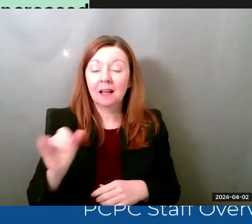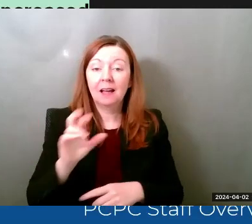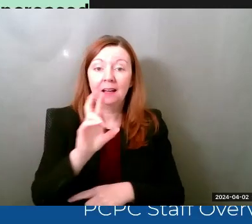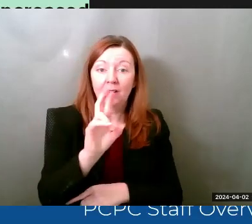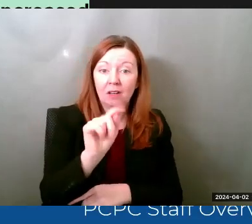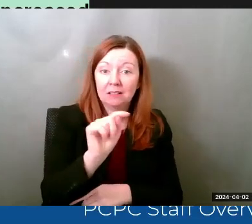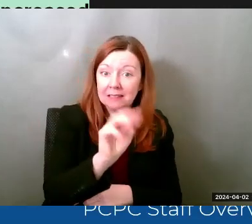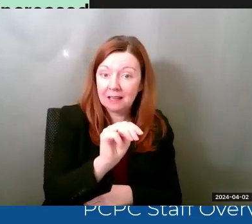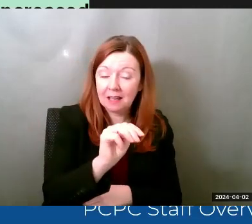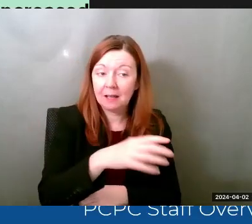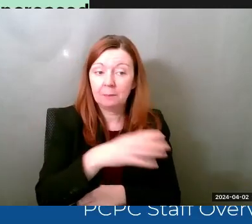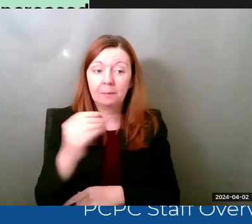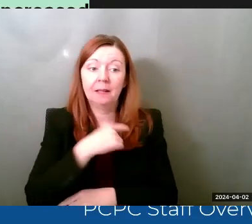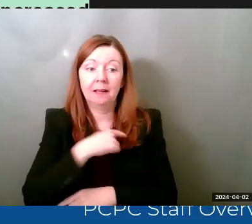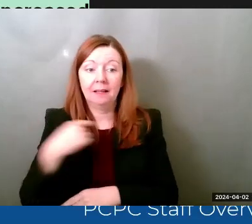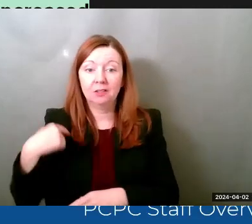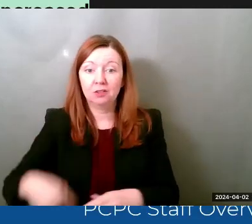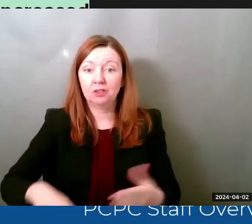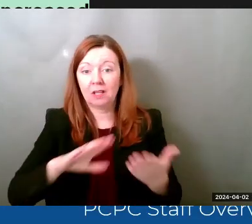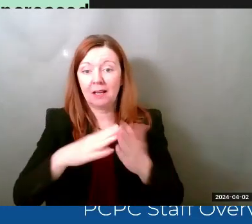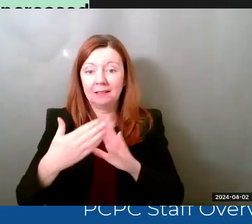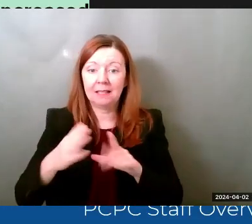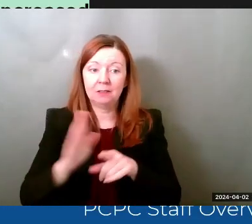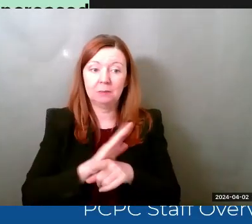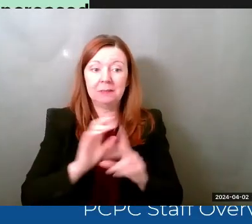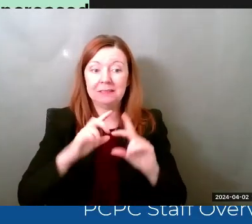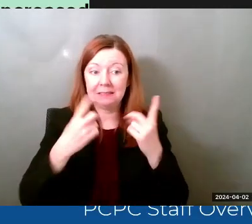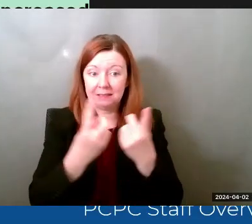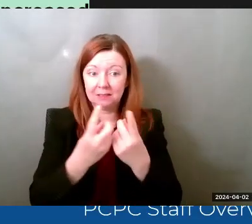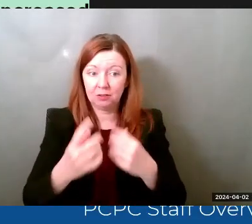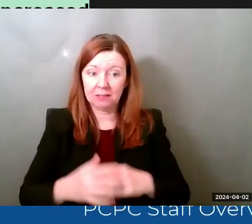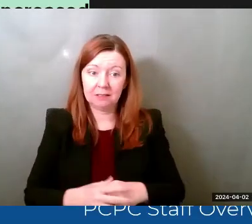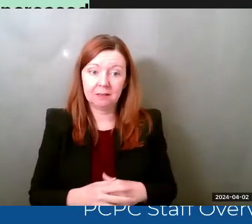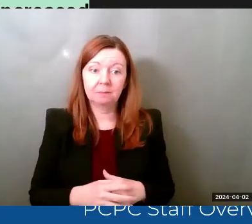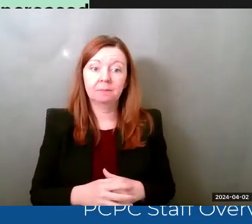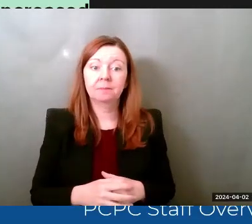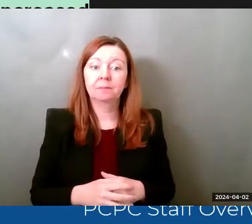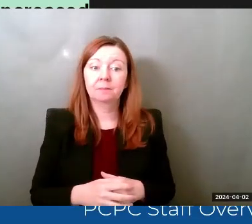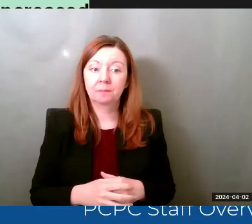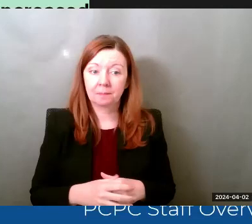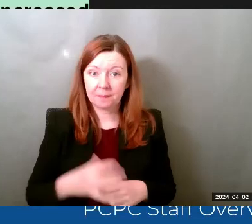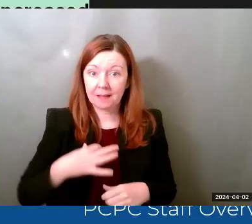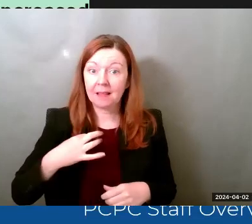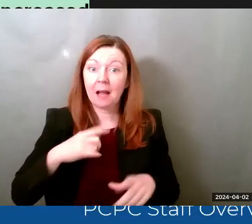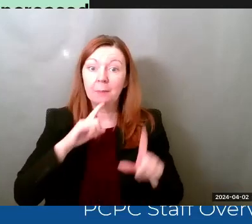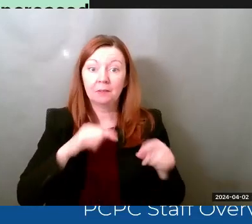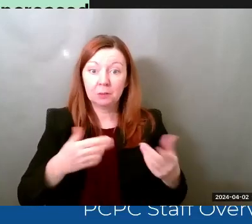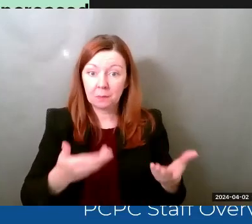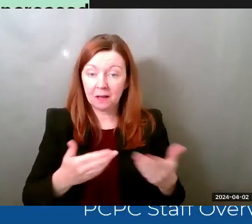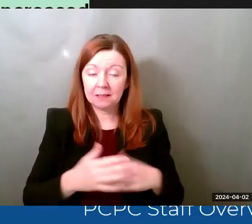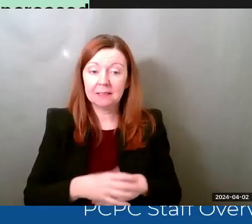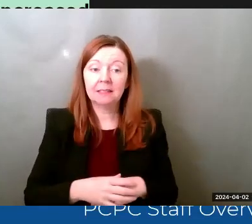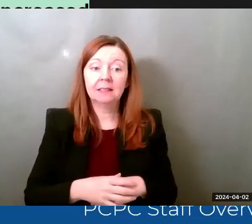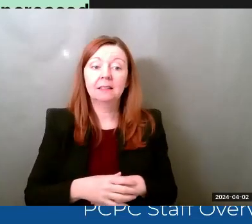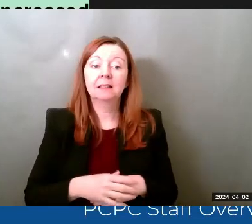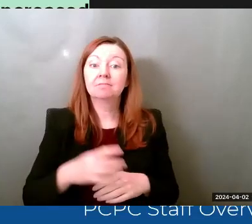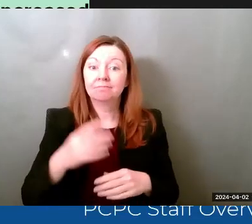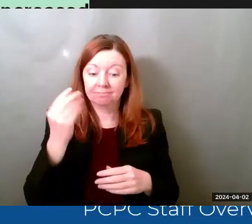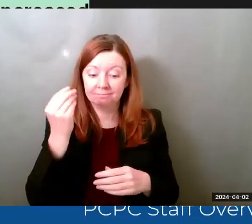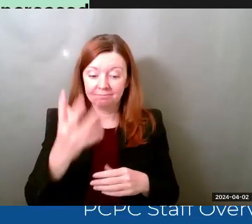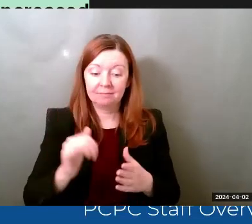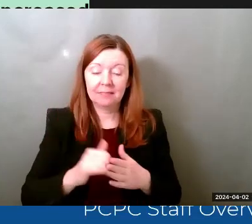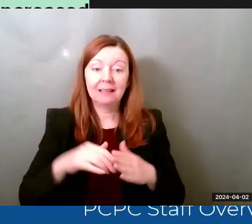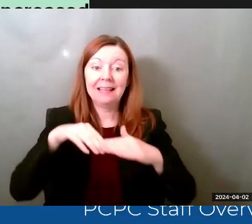Reading Terminal Market and Chinatown's business district. The applicant responded by noting that